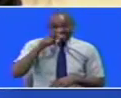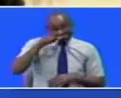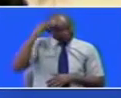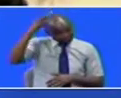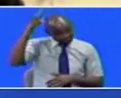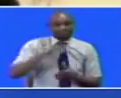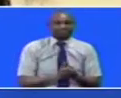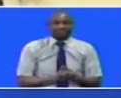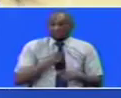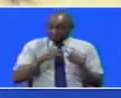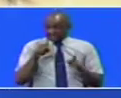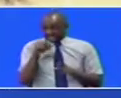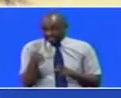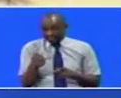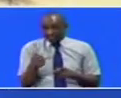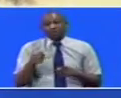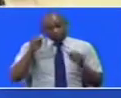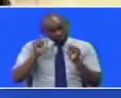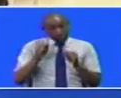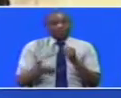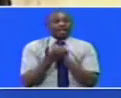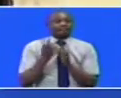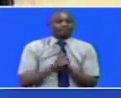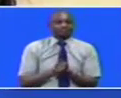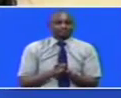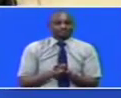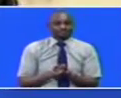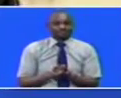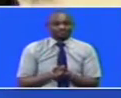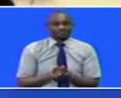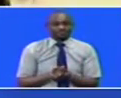future. For the others, we're constantly helping them.